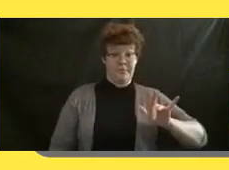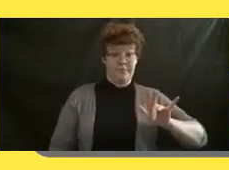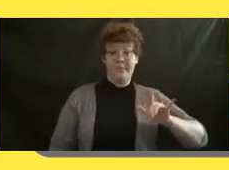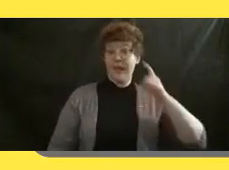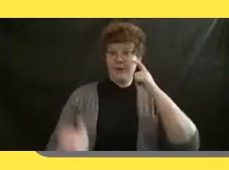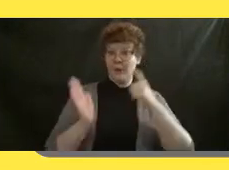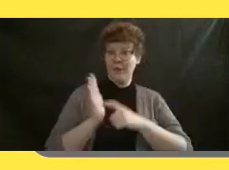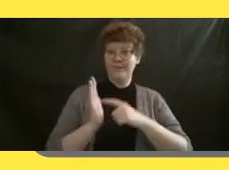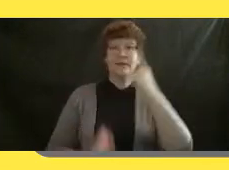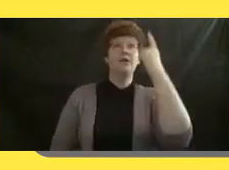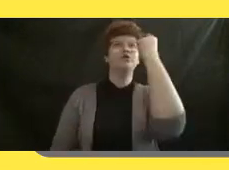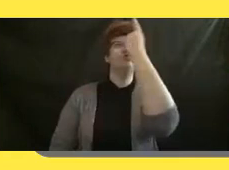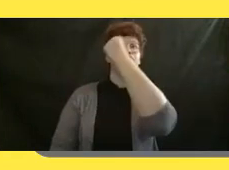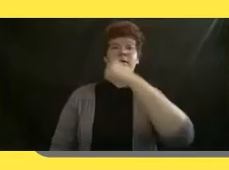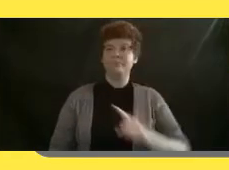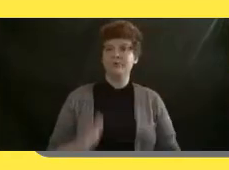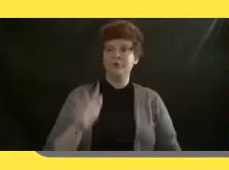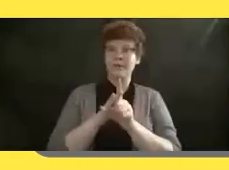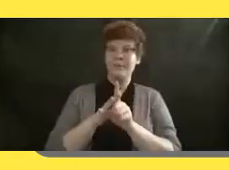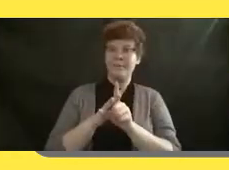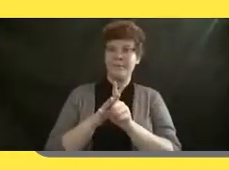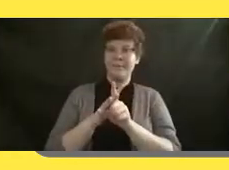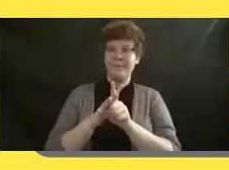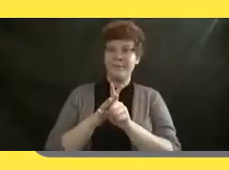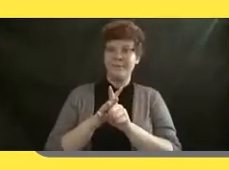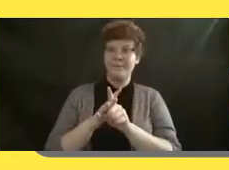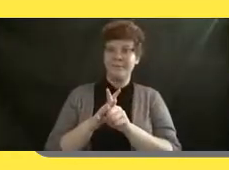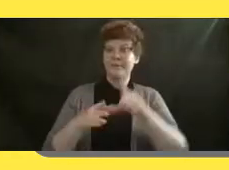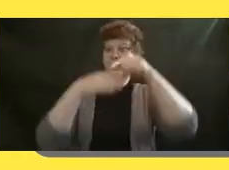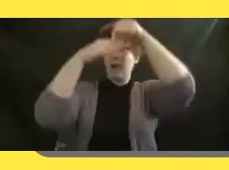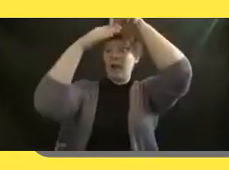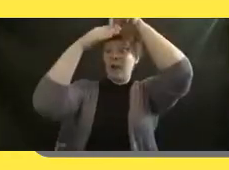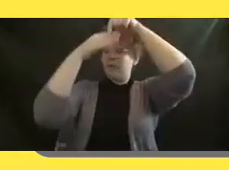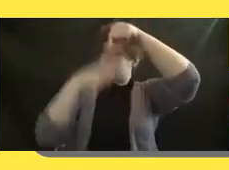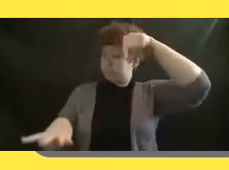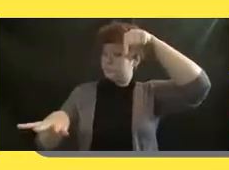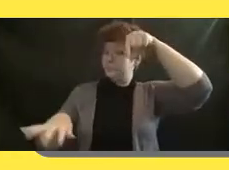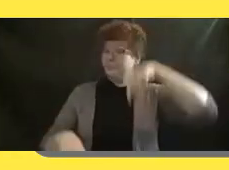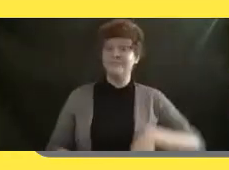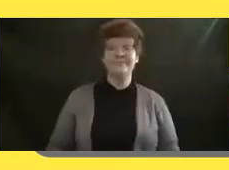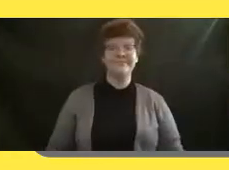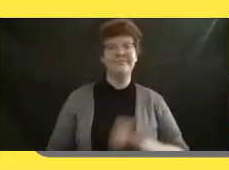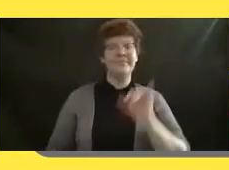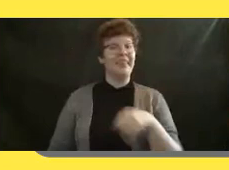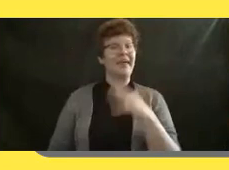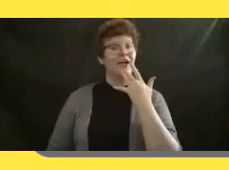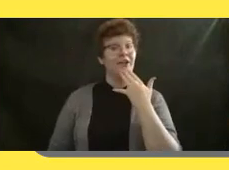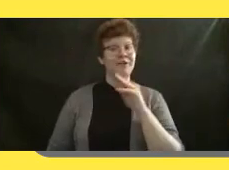icon changes. And rather than picking up the color, it's going to squirt it out now. And I click there and it squirts it